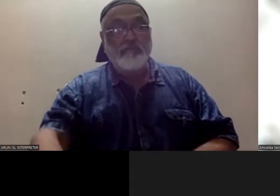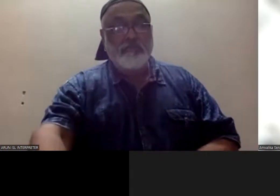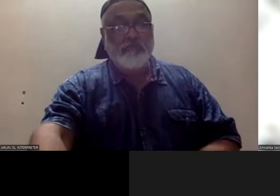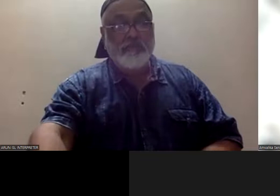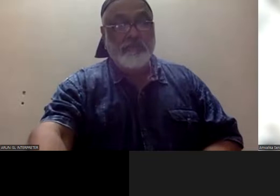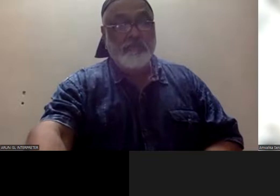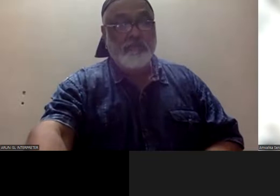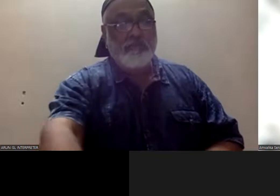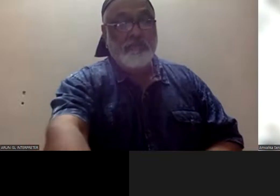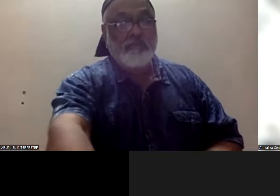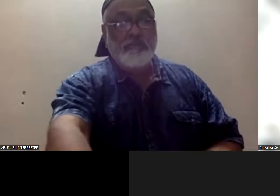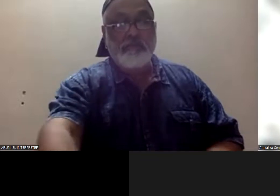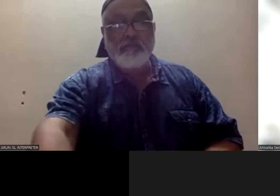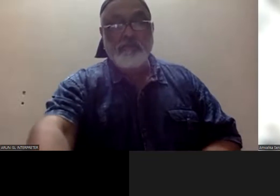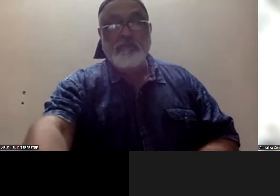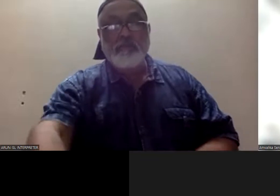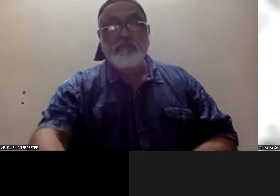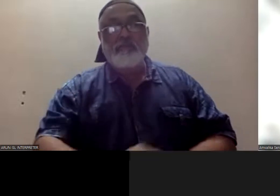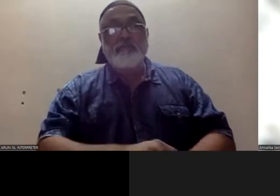Are you aware of any websites, Akshay?